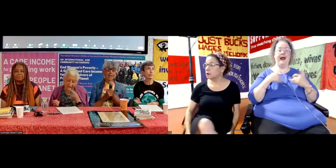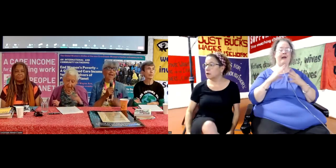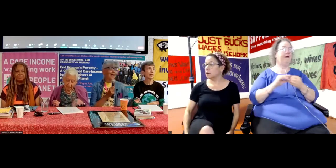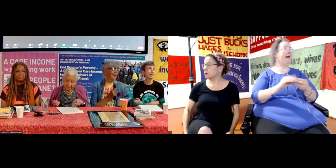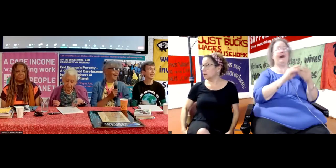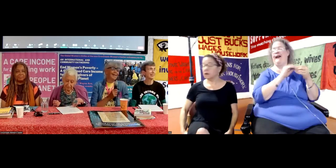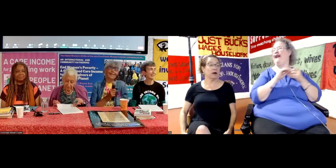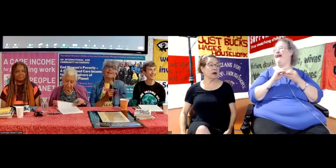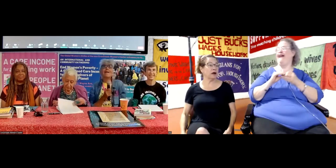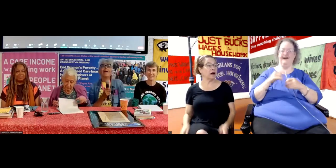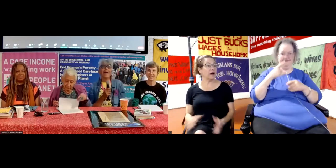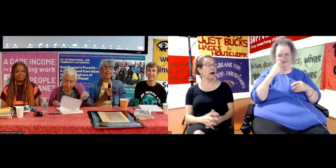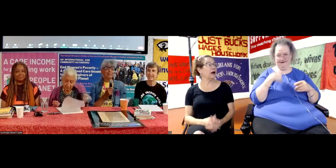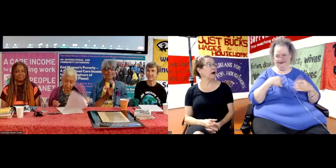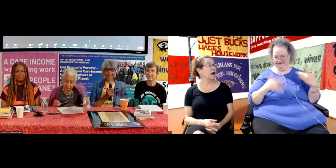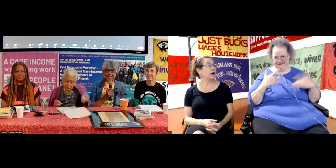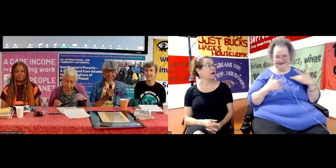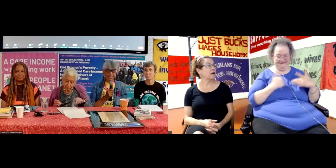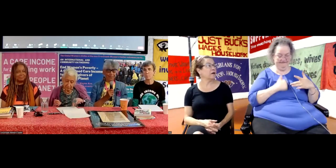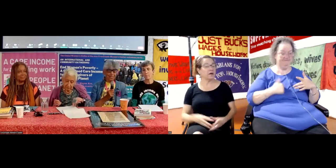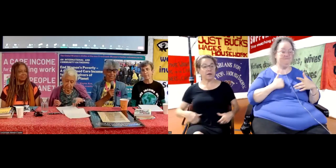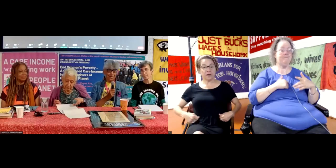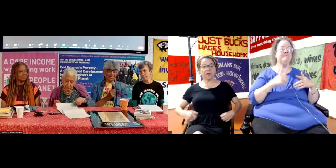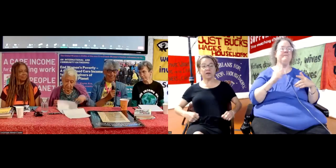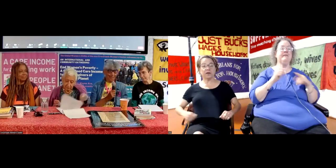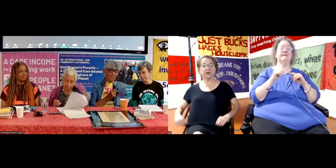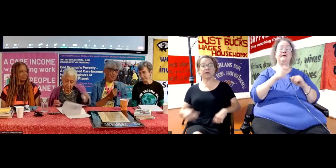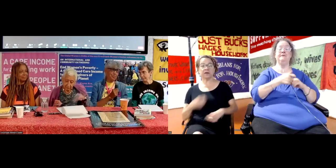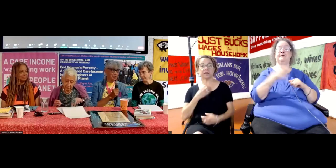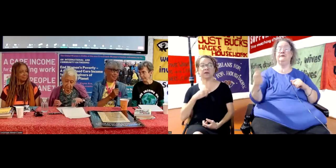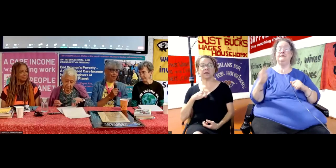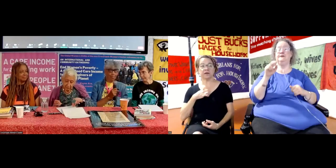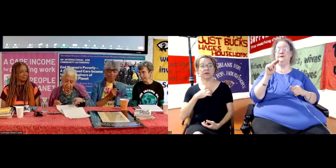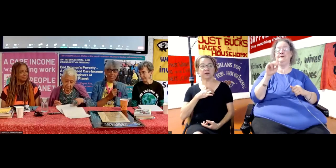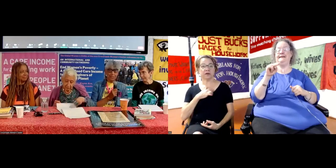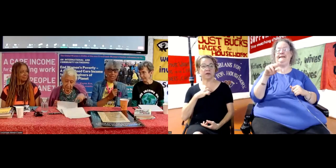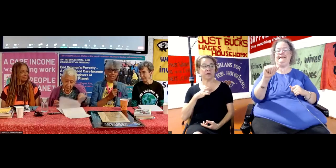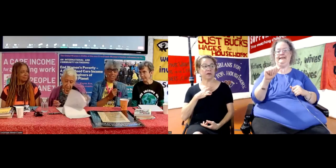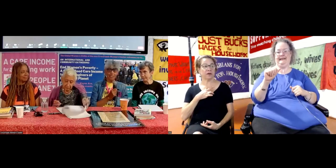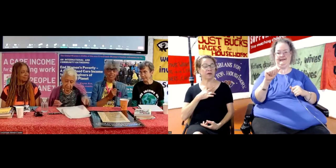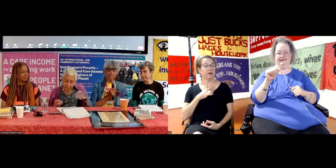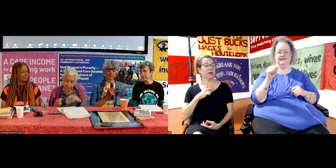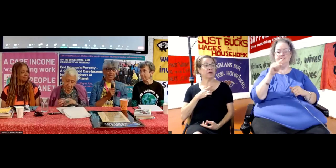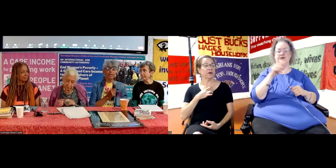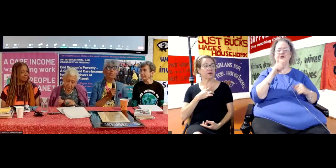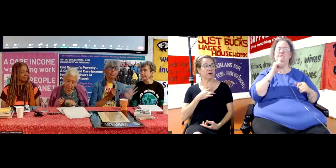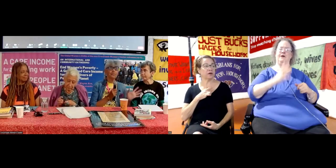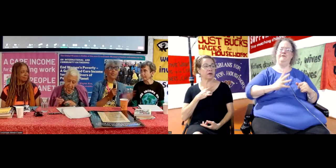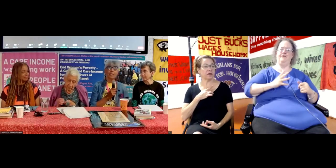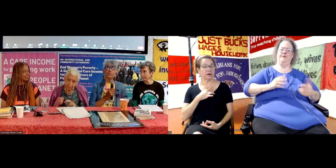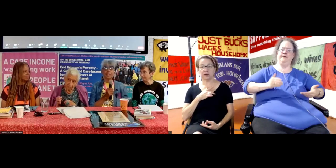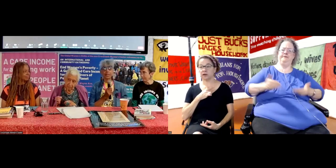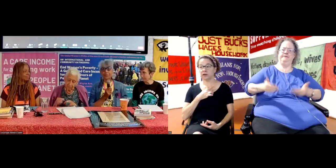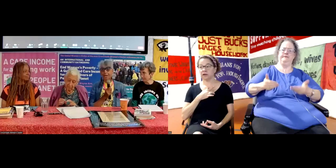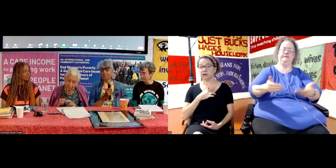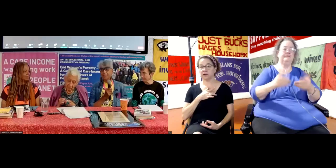excited. And I'm going to hand this over to Nina, who will do the formal introductions. Is there any other, before